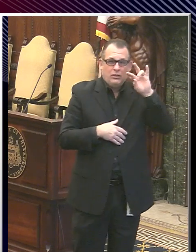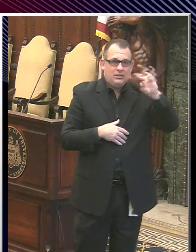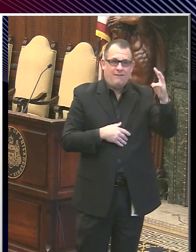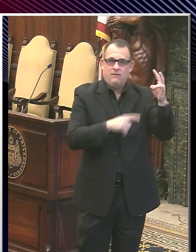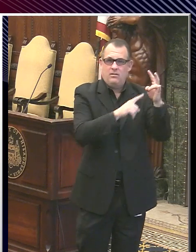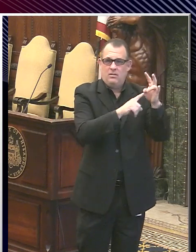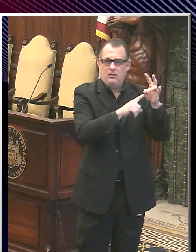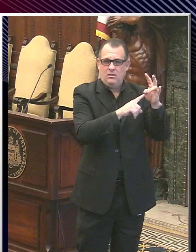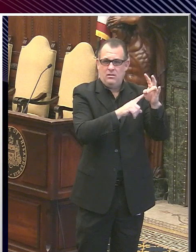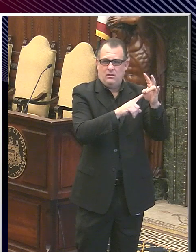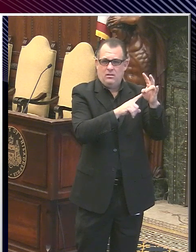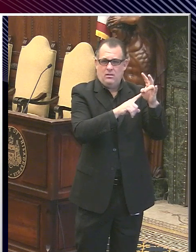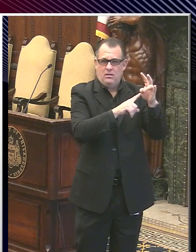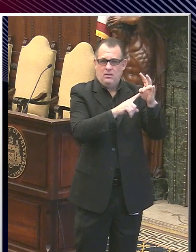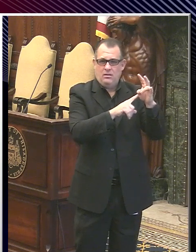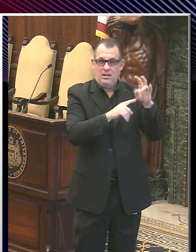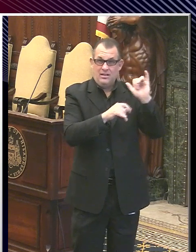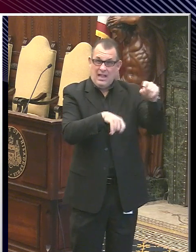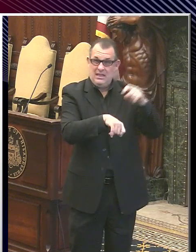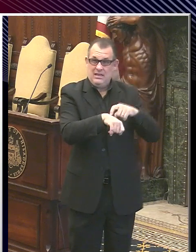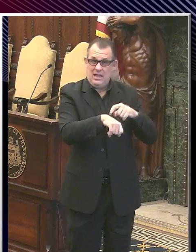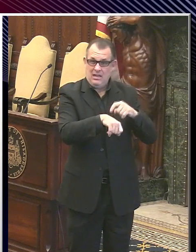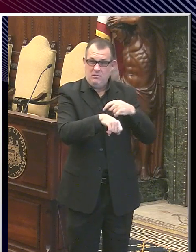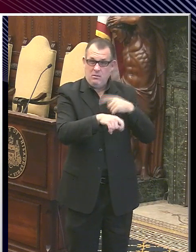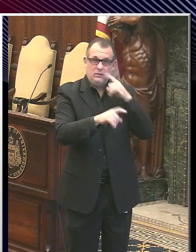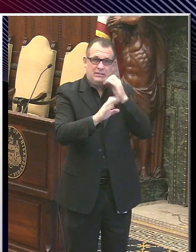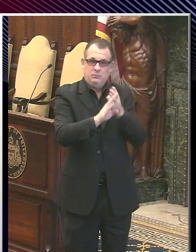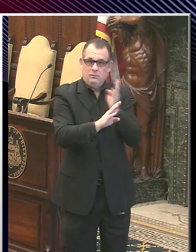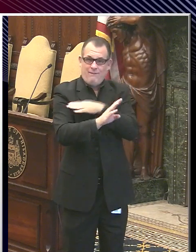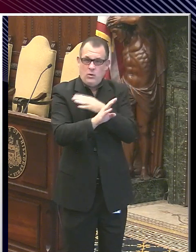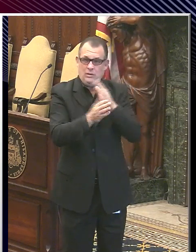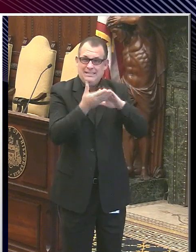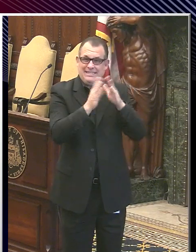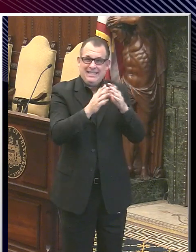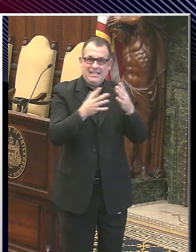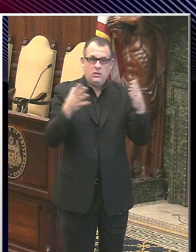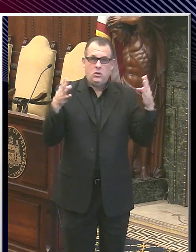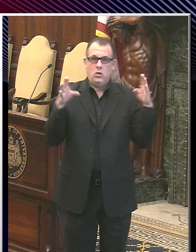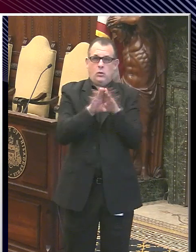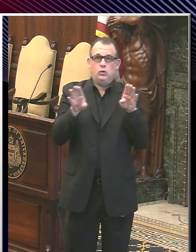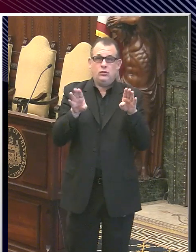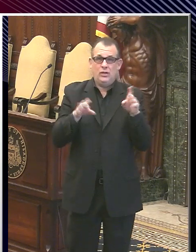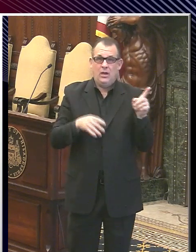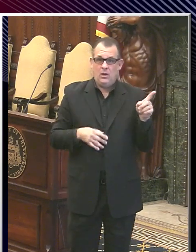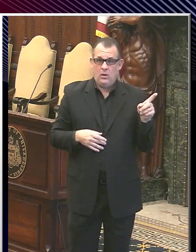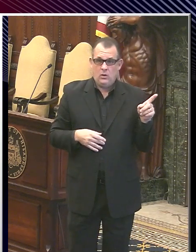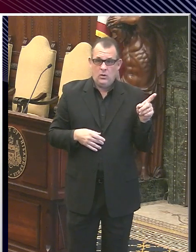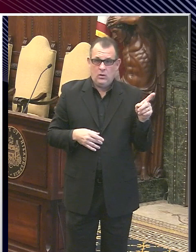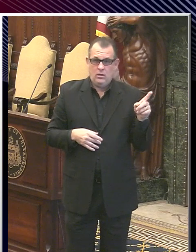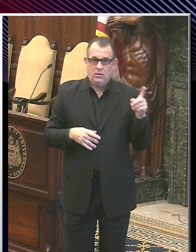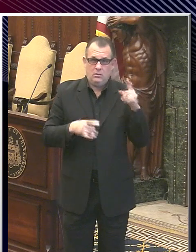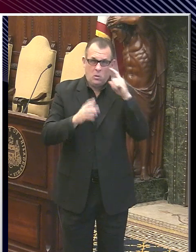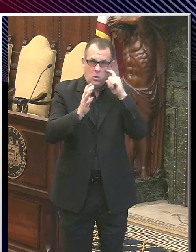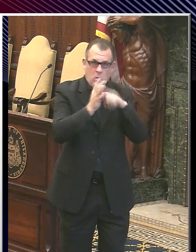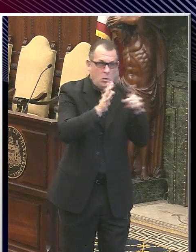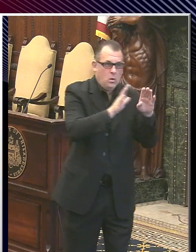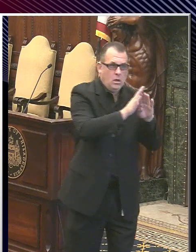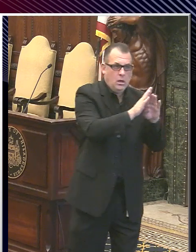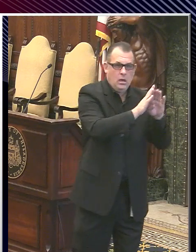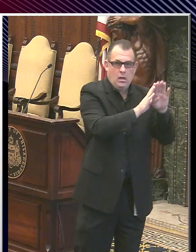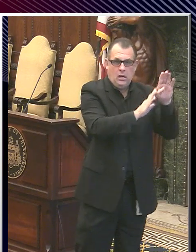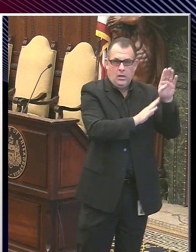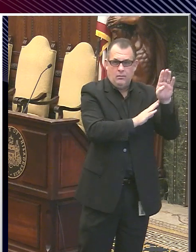already shut down the city 3 weeks earlier. So we're clearly on track to exceed the peak of about 1,000 patients